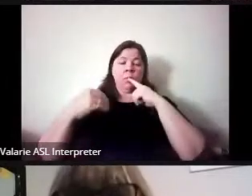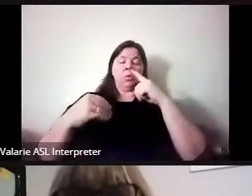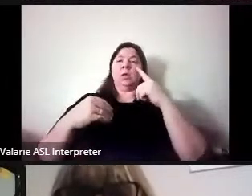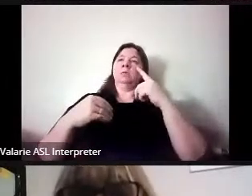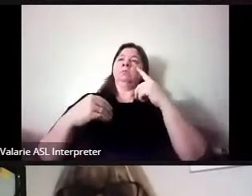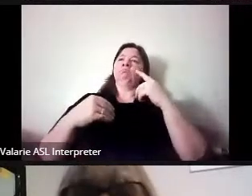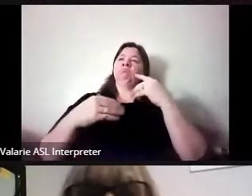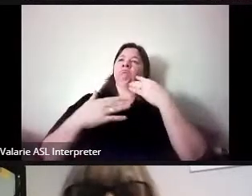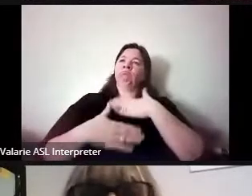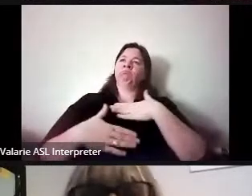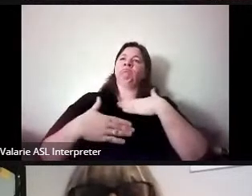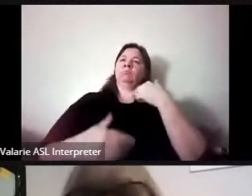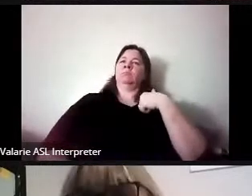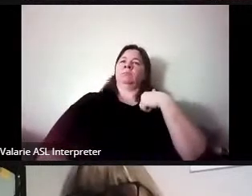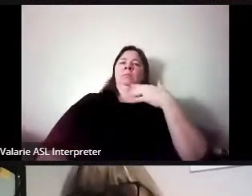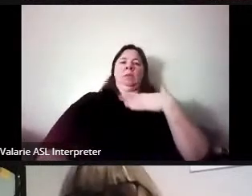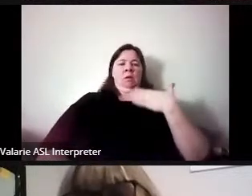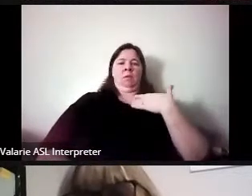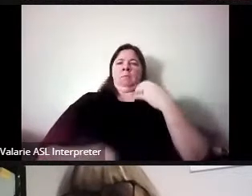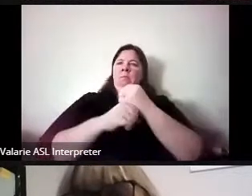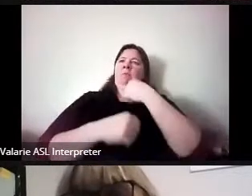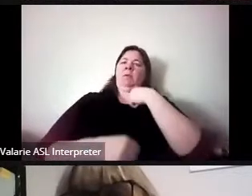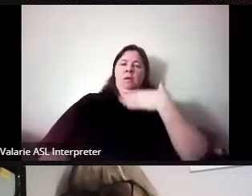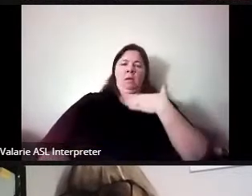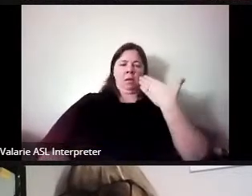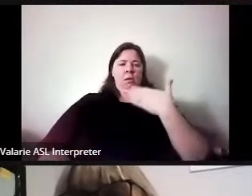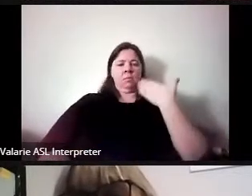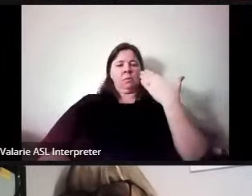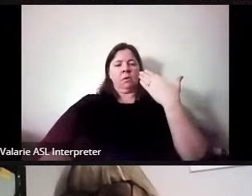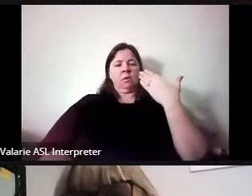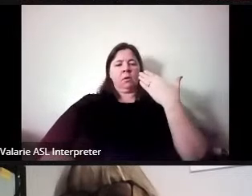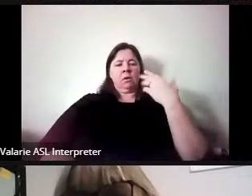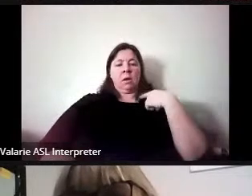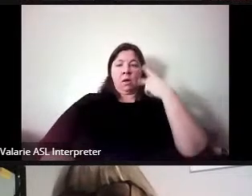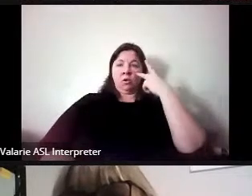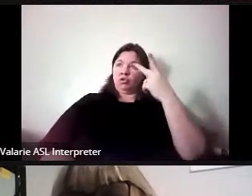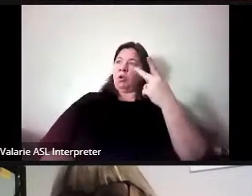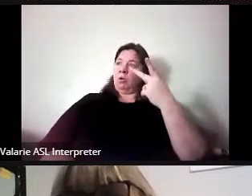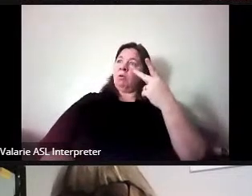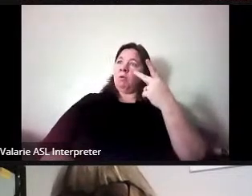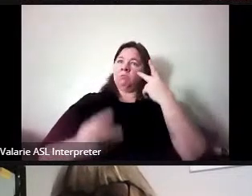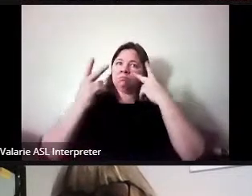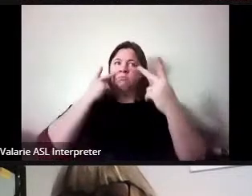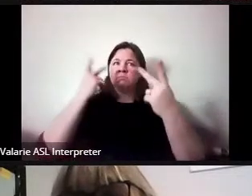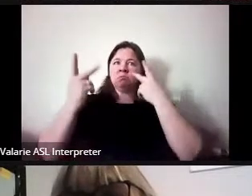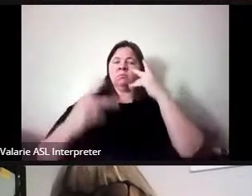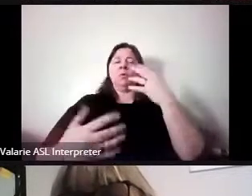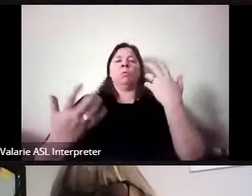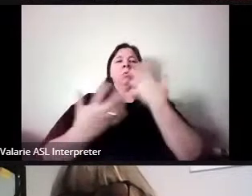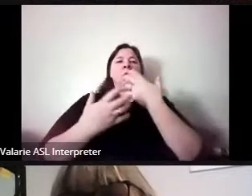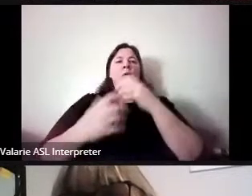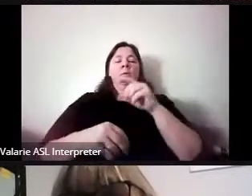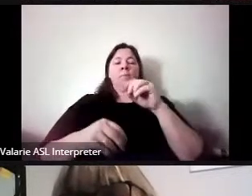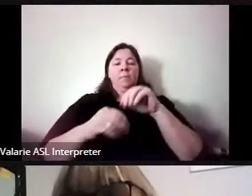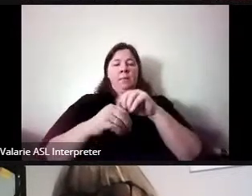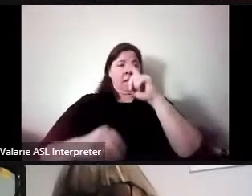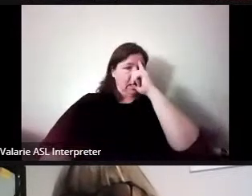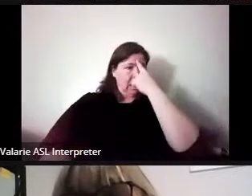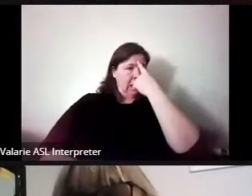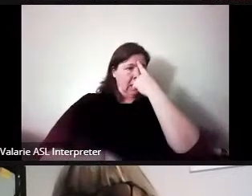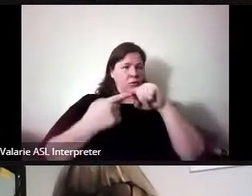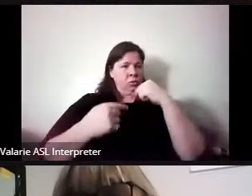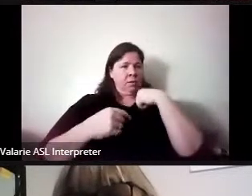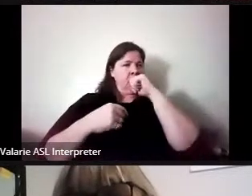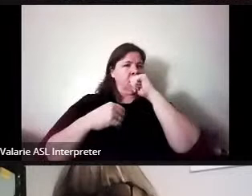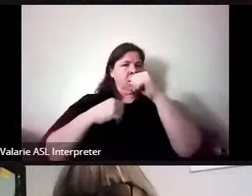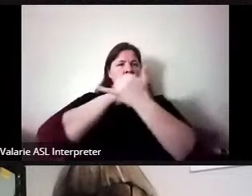pleasing to me, because I saw firsthand. And when I came back, I was saying, India to me is not a country that